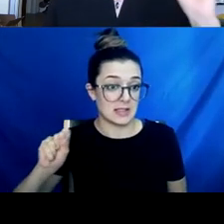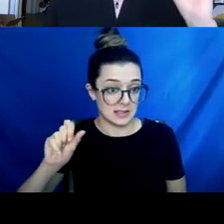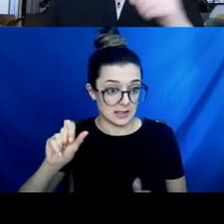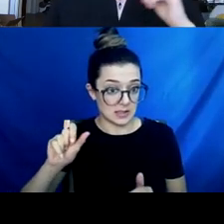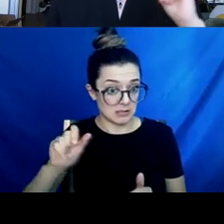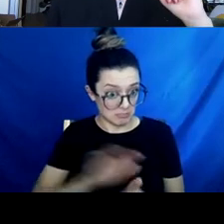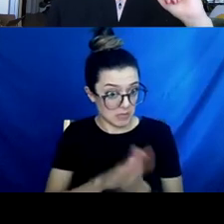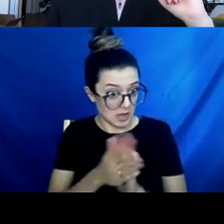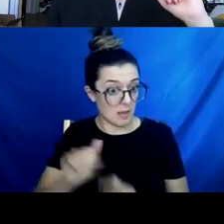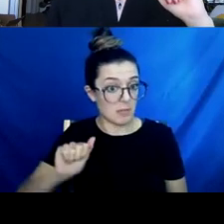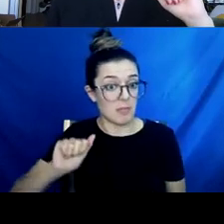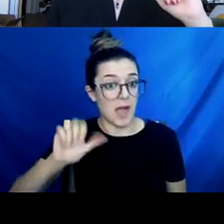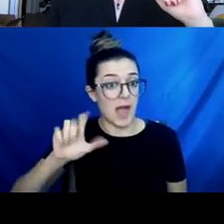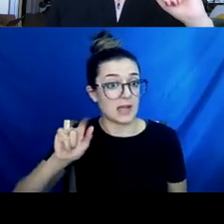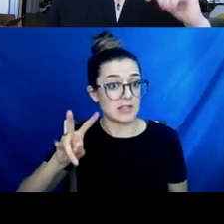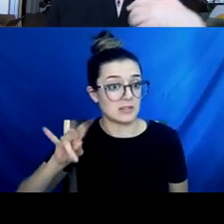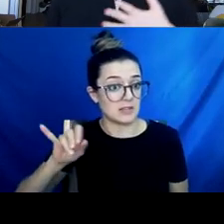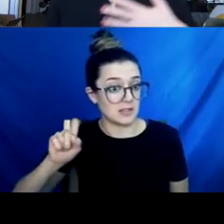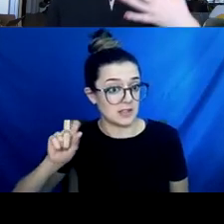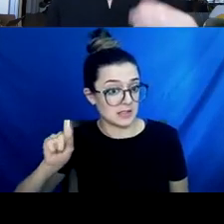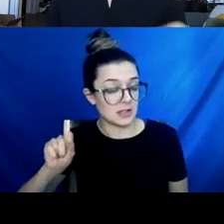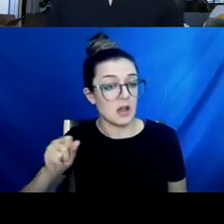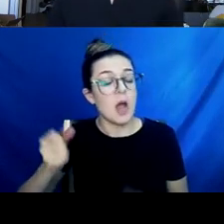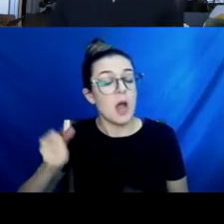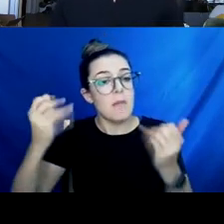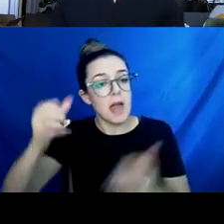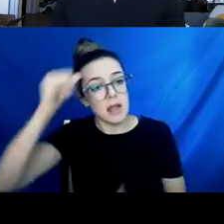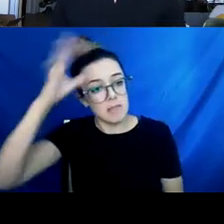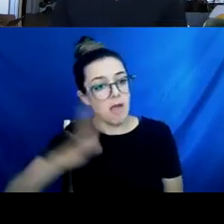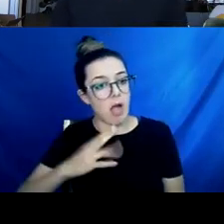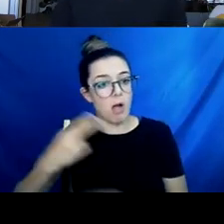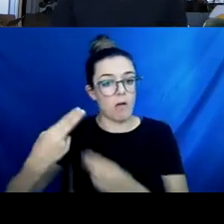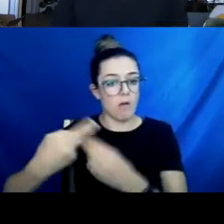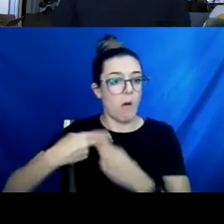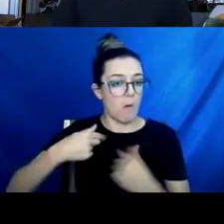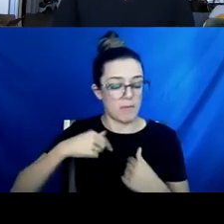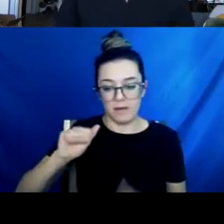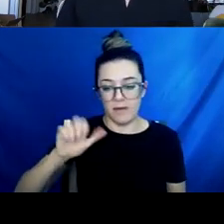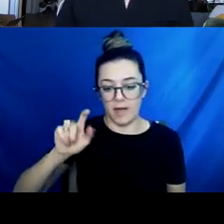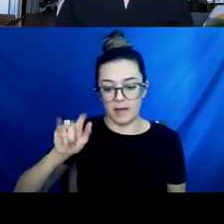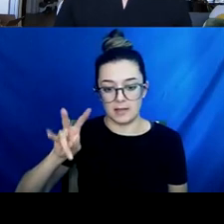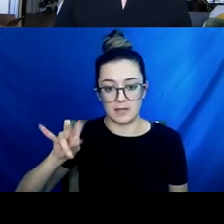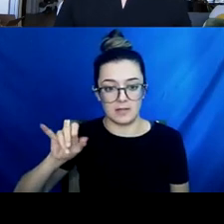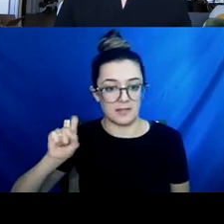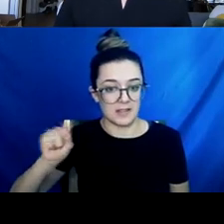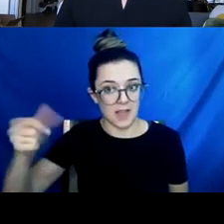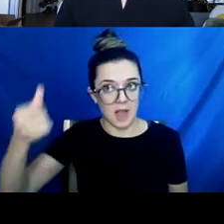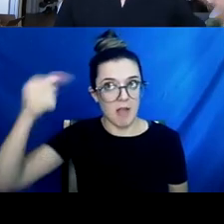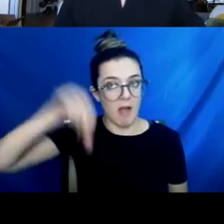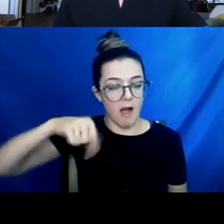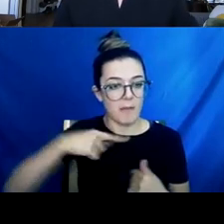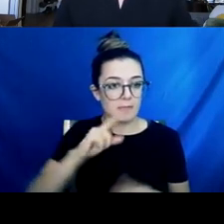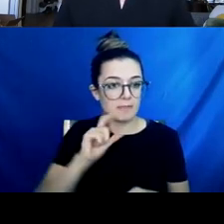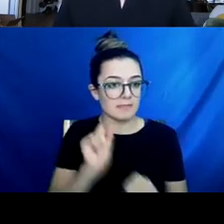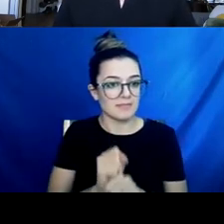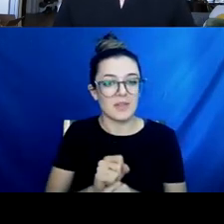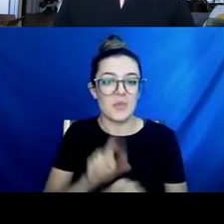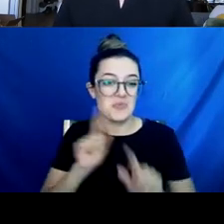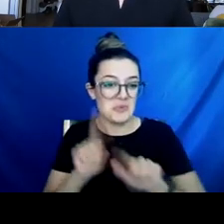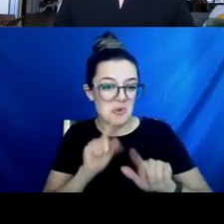activist mostly by male journalists for most of my career. I've been called an activist. They deny my place as a reporter, even though I published in these major